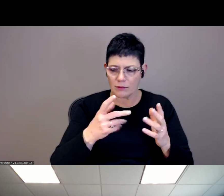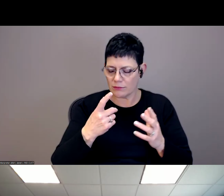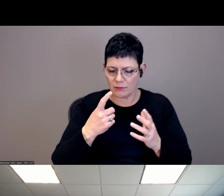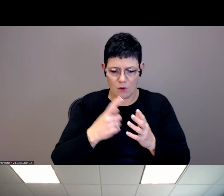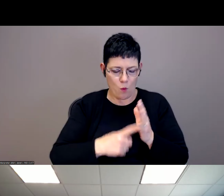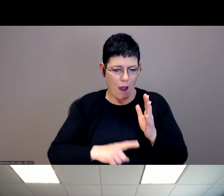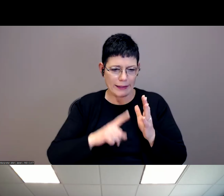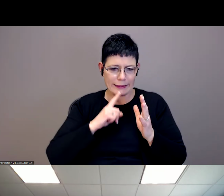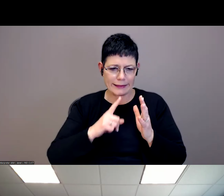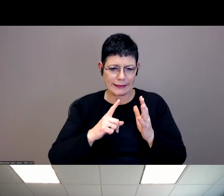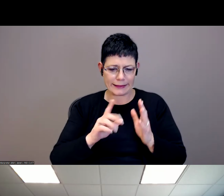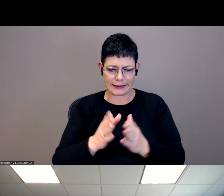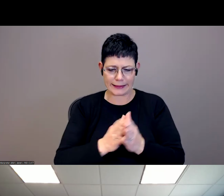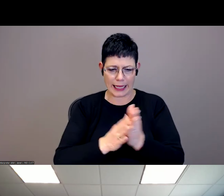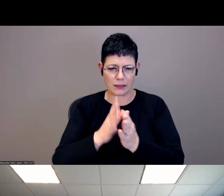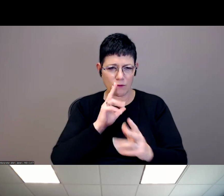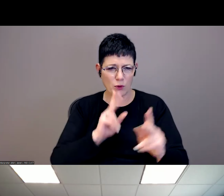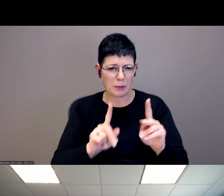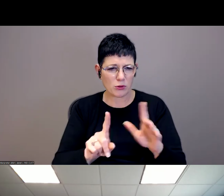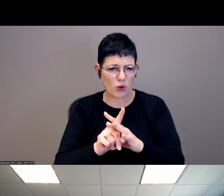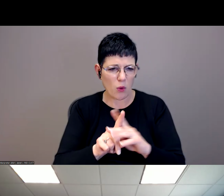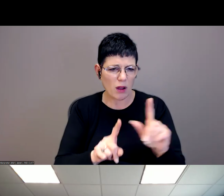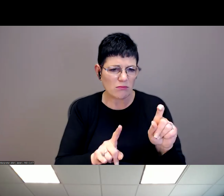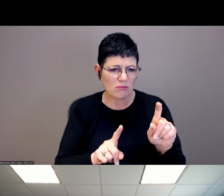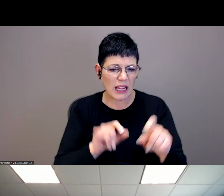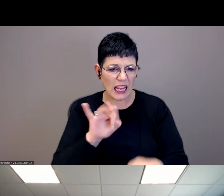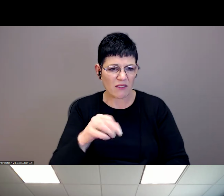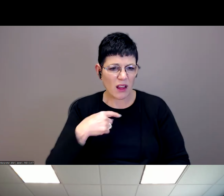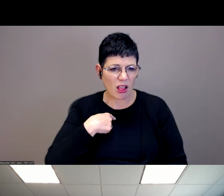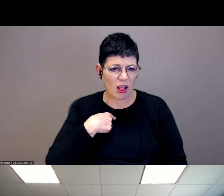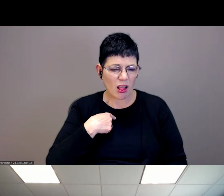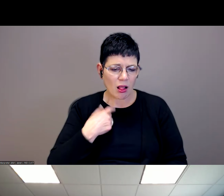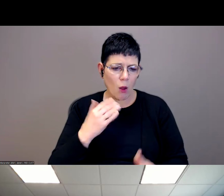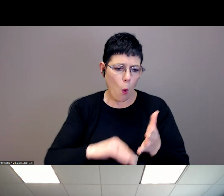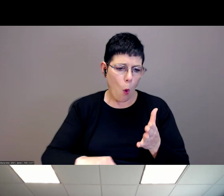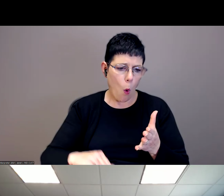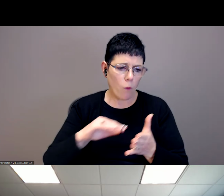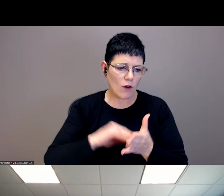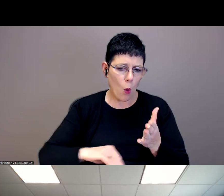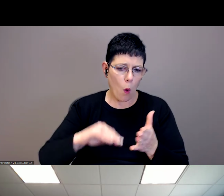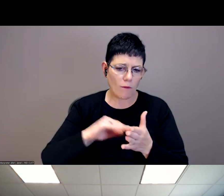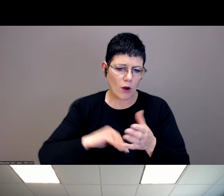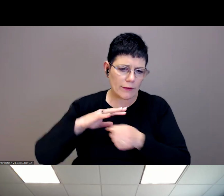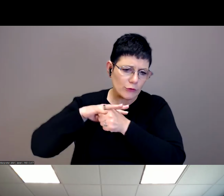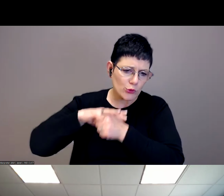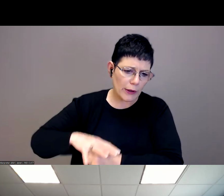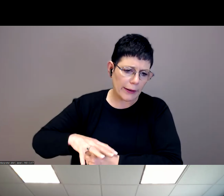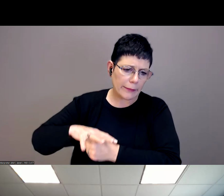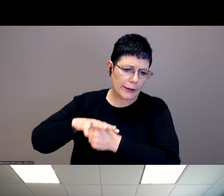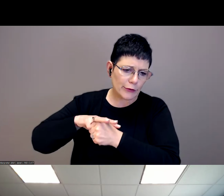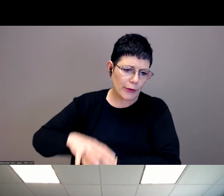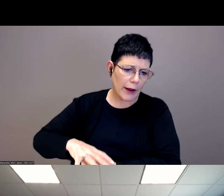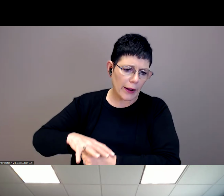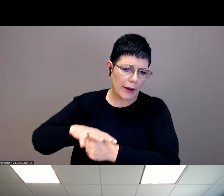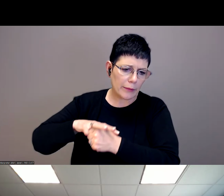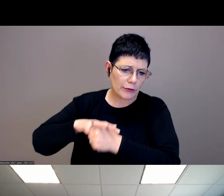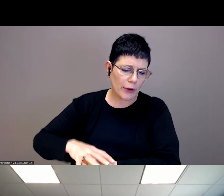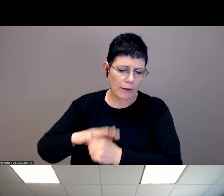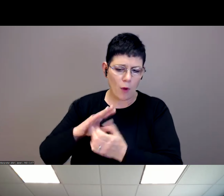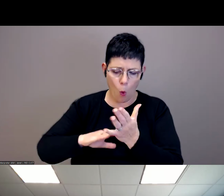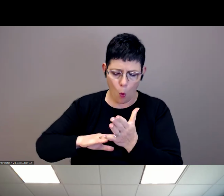up, really? Like, why should I, if I've been victimized, traumatized, neglected,